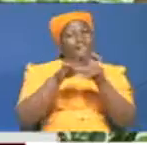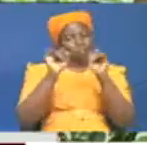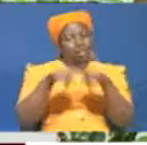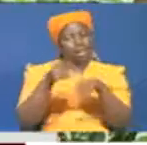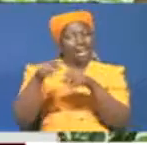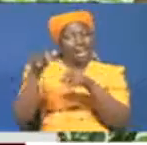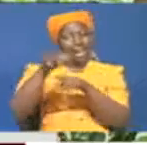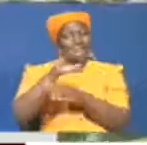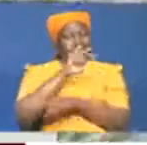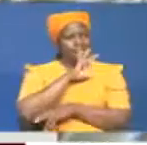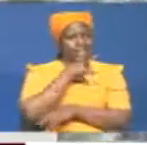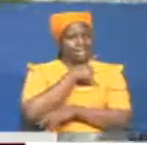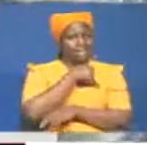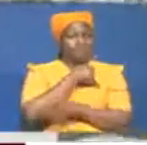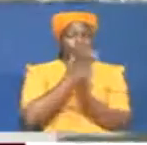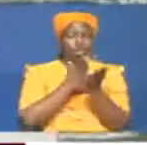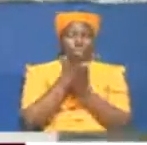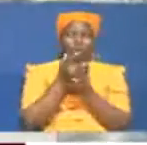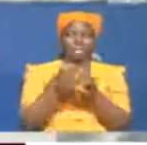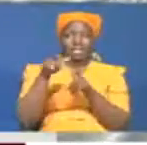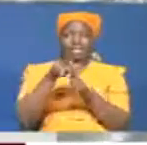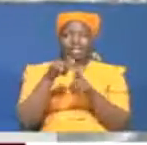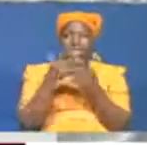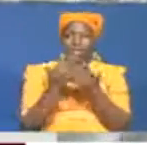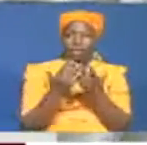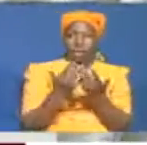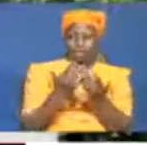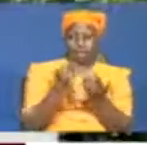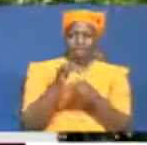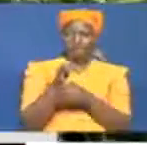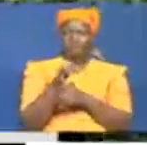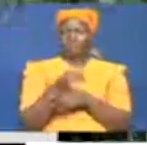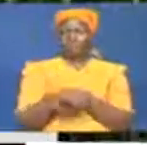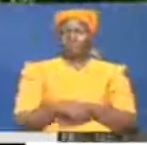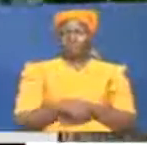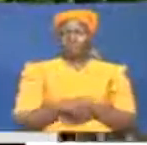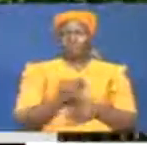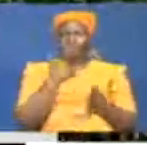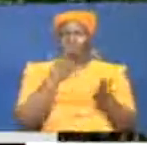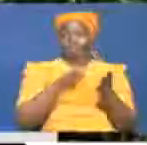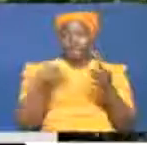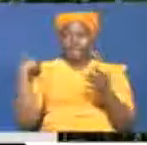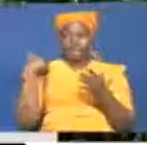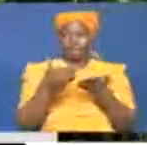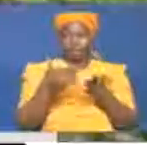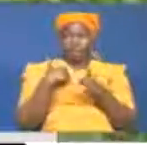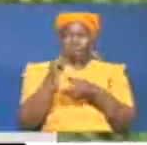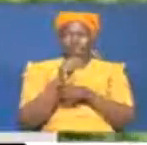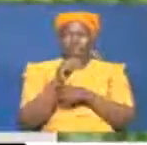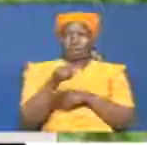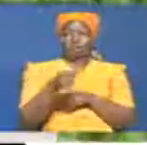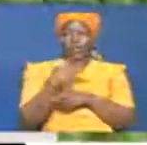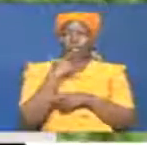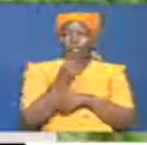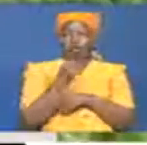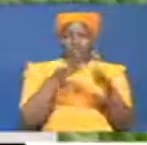incomes through increased yields. Market Access Upgrade Program Kenya says it has so far trained 1,500